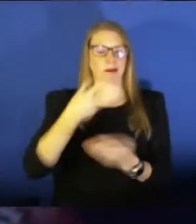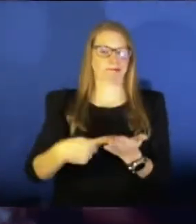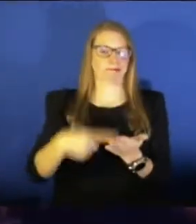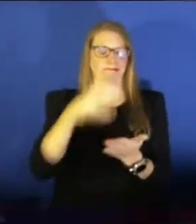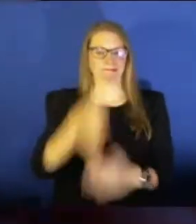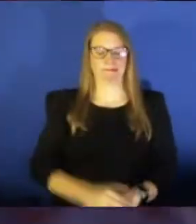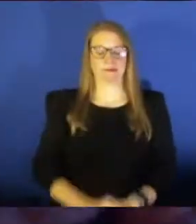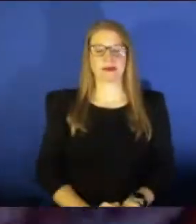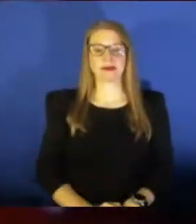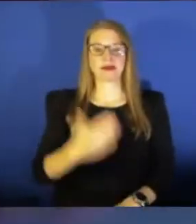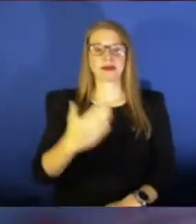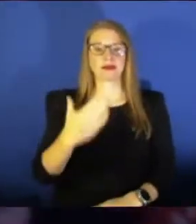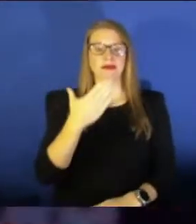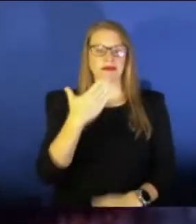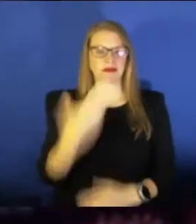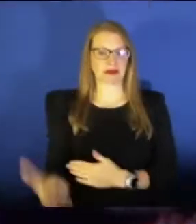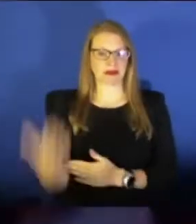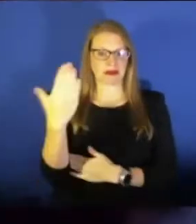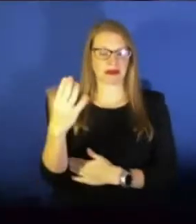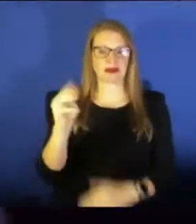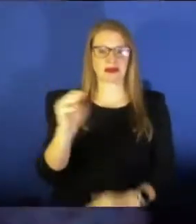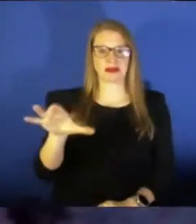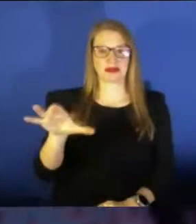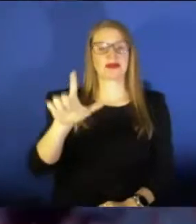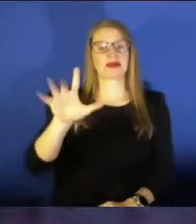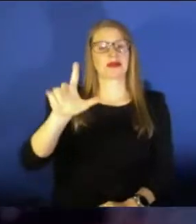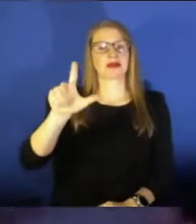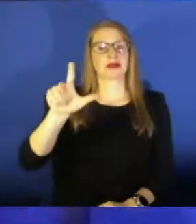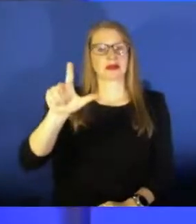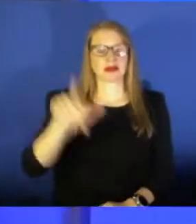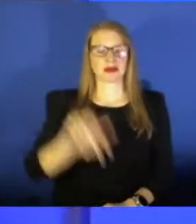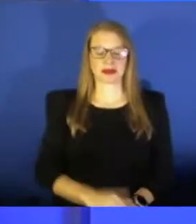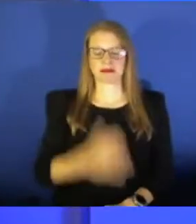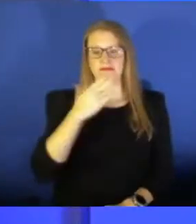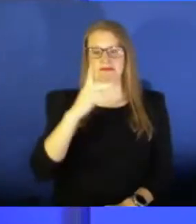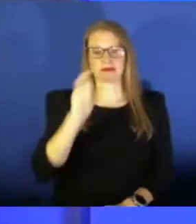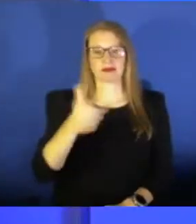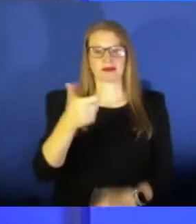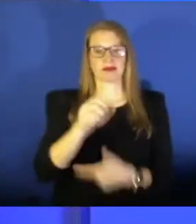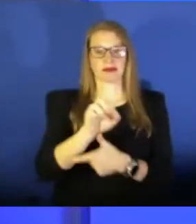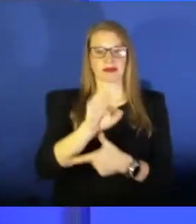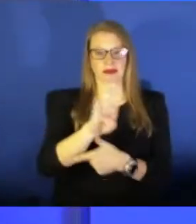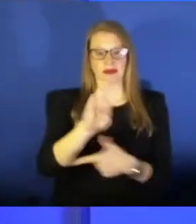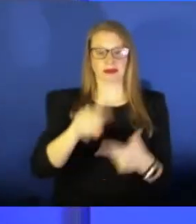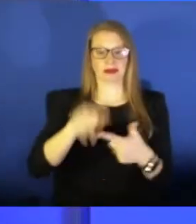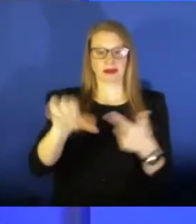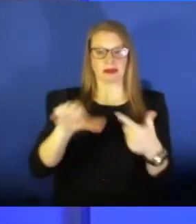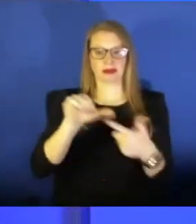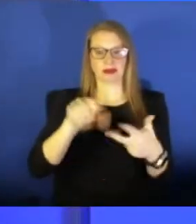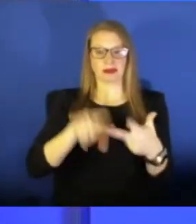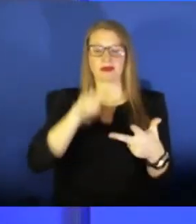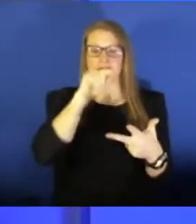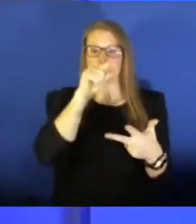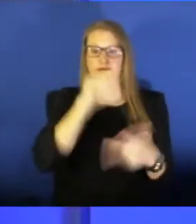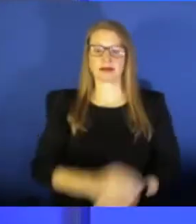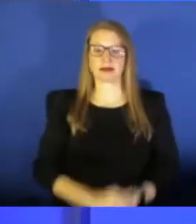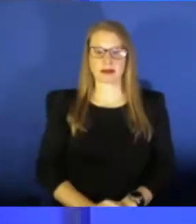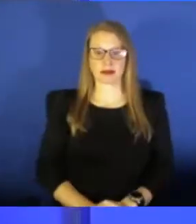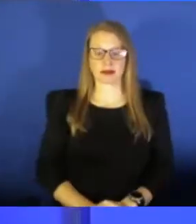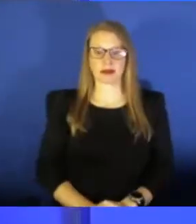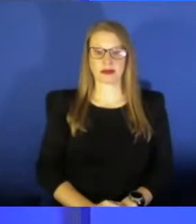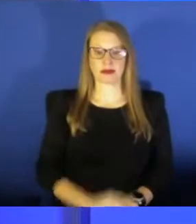Good morning. It is Monday, May 23rd. Thank you so much for being with us here on Facebook, YouTube, and on Twitter. Coming up, it's the first day of